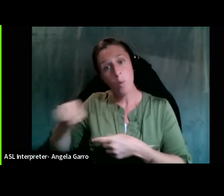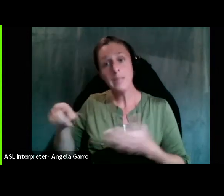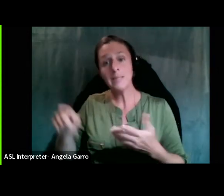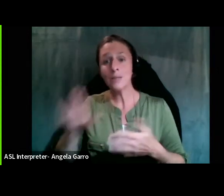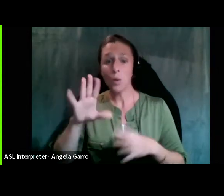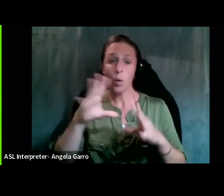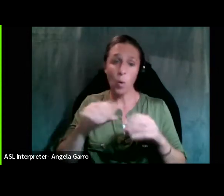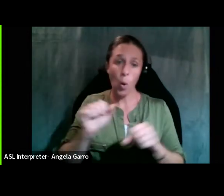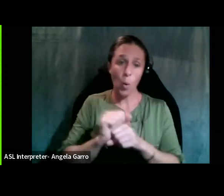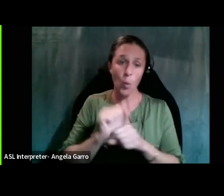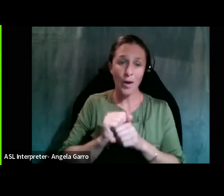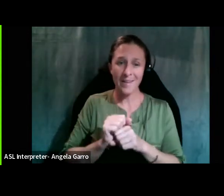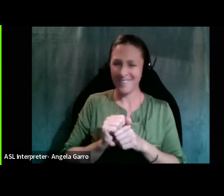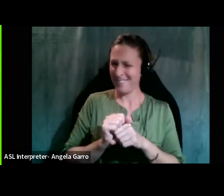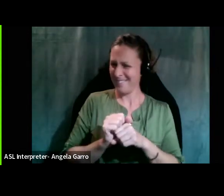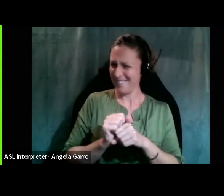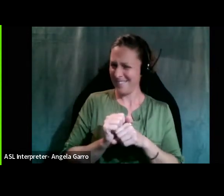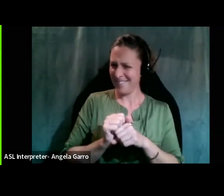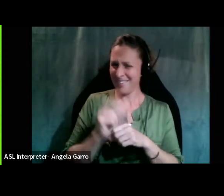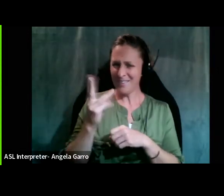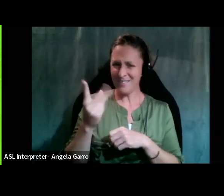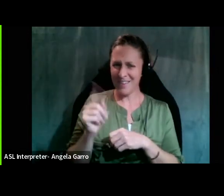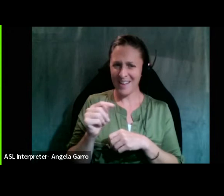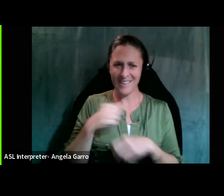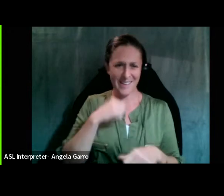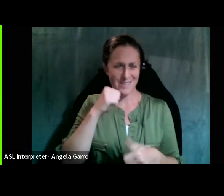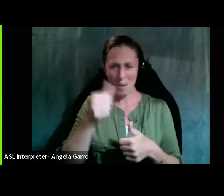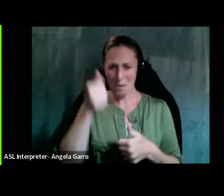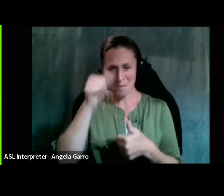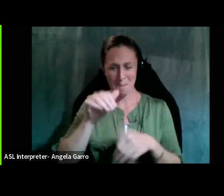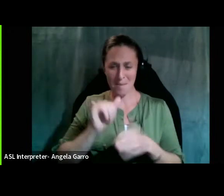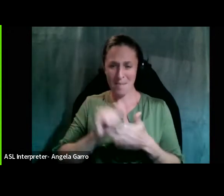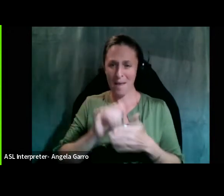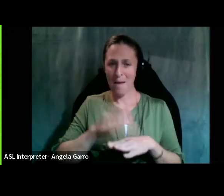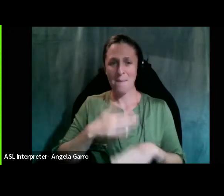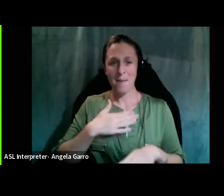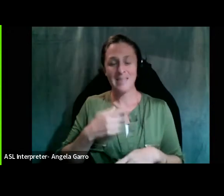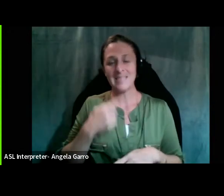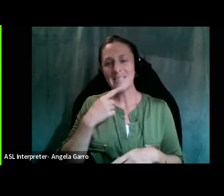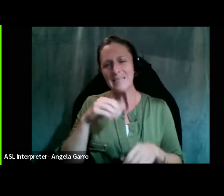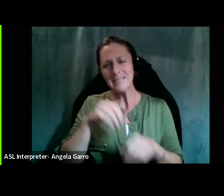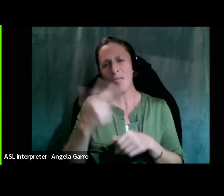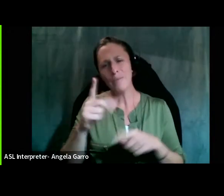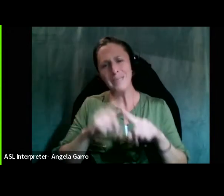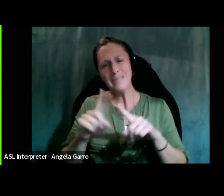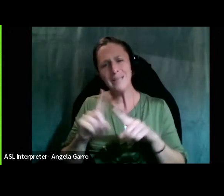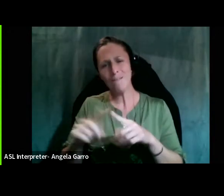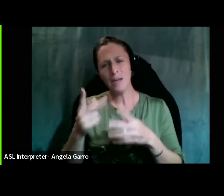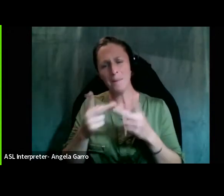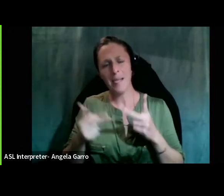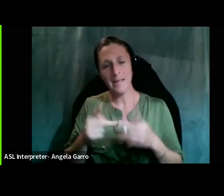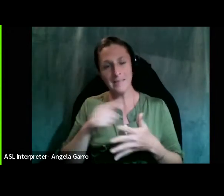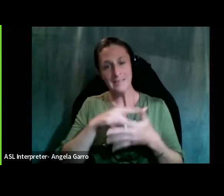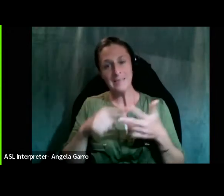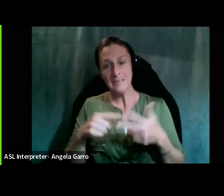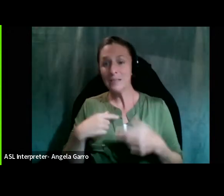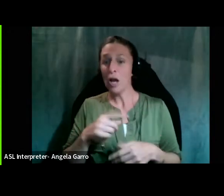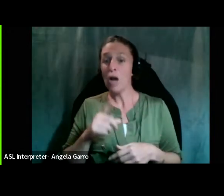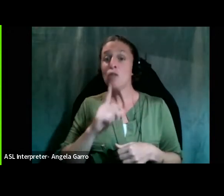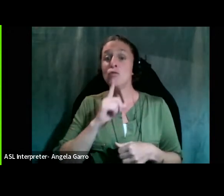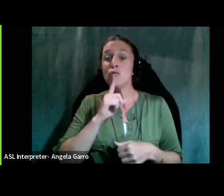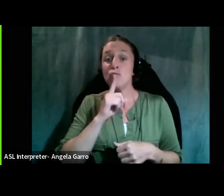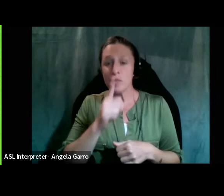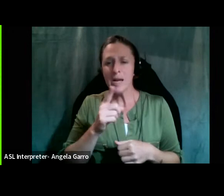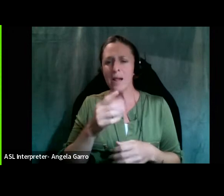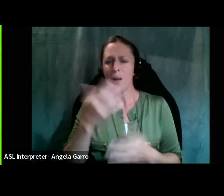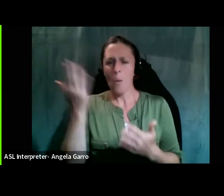coworkers. It's like, what? I don't remember that on mine. And it said it in 3 different places. So I really hope that people strive to make